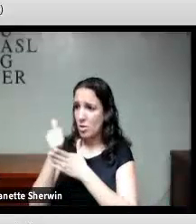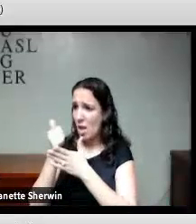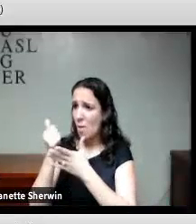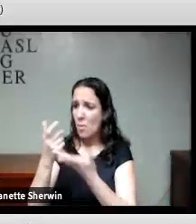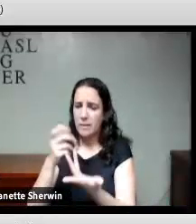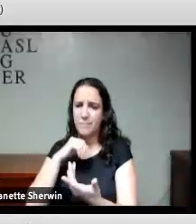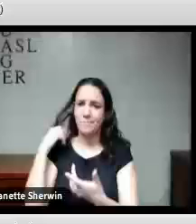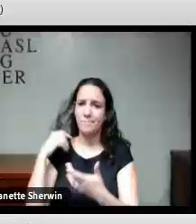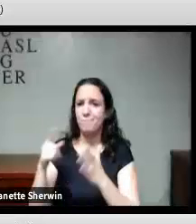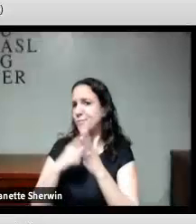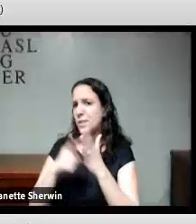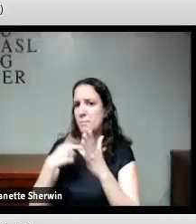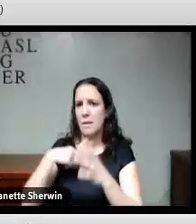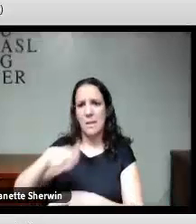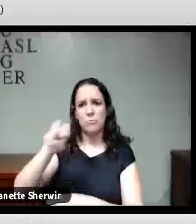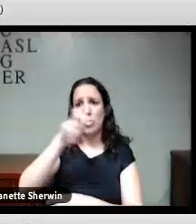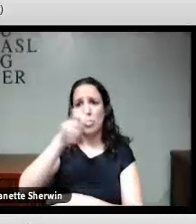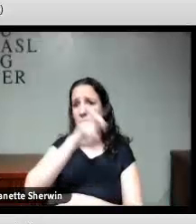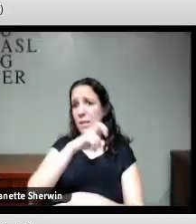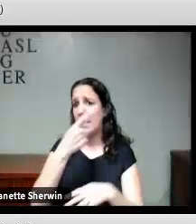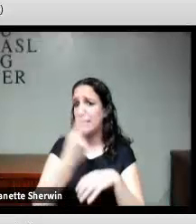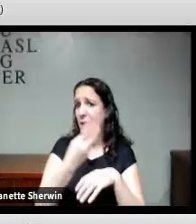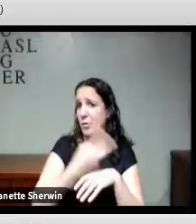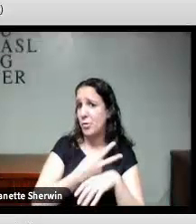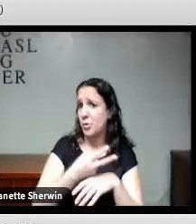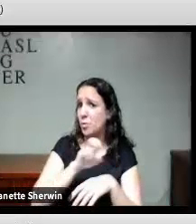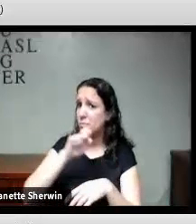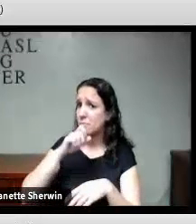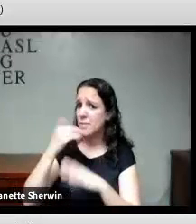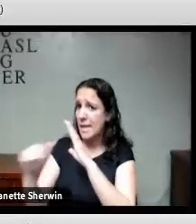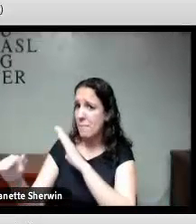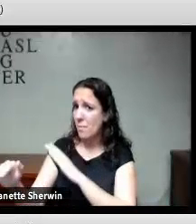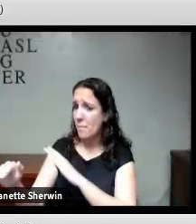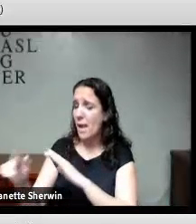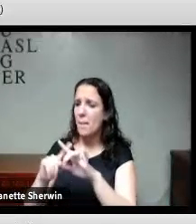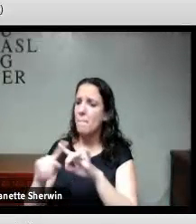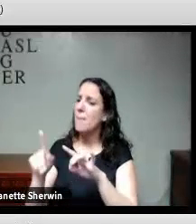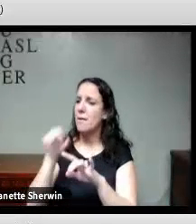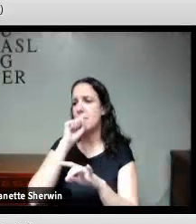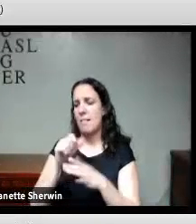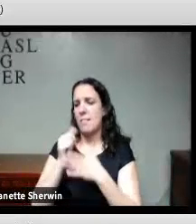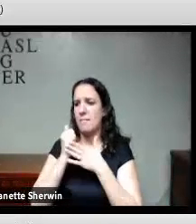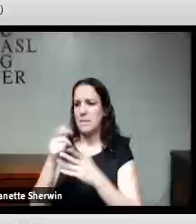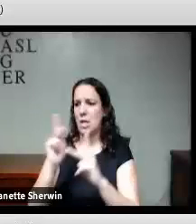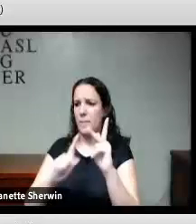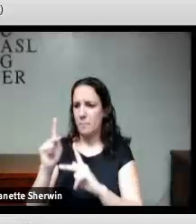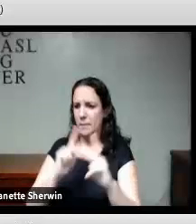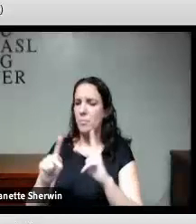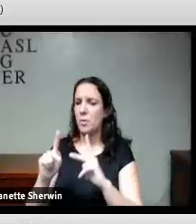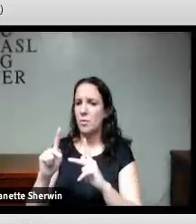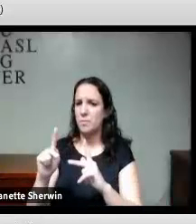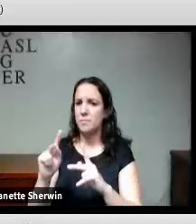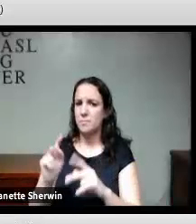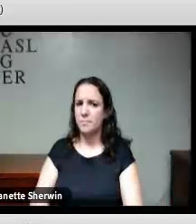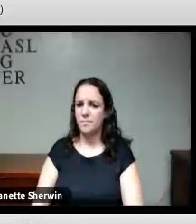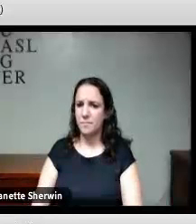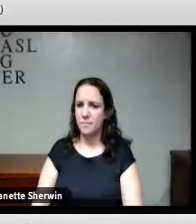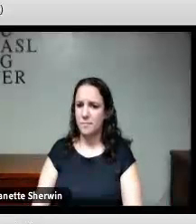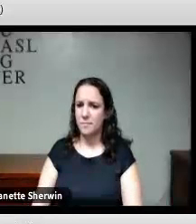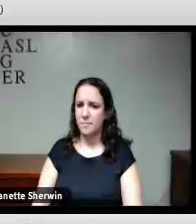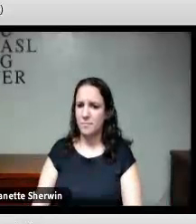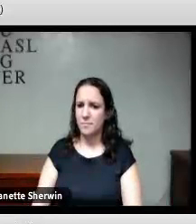It might take me a day or two to get back to you, but I love helping people see the other side of things from an objective viewpoint. And you're welcome to do that